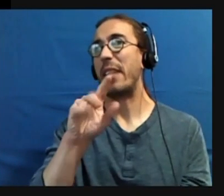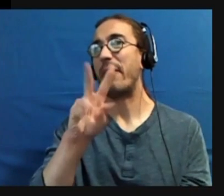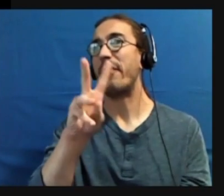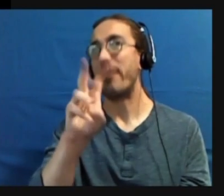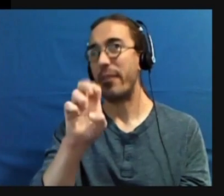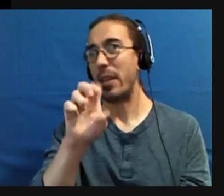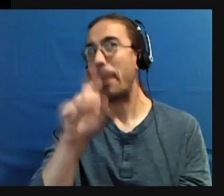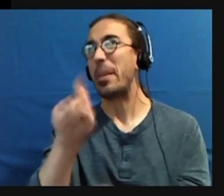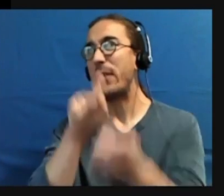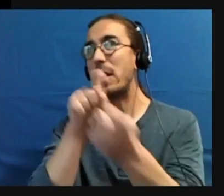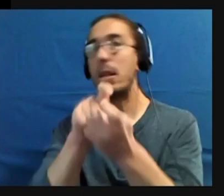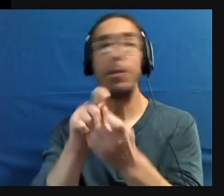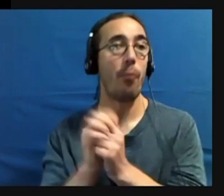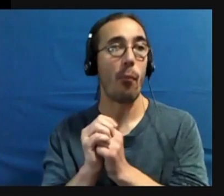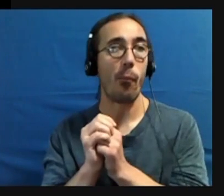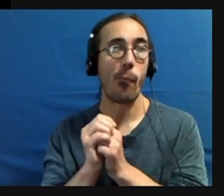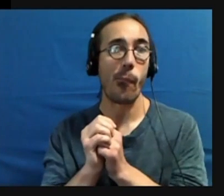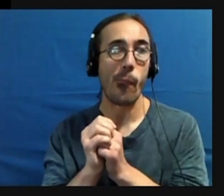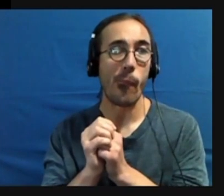Yes, one more question is fine now.